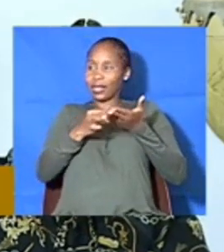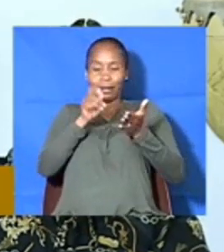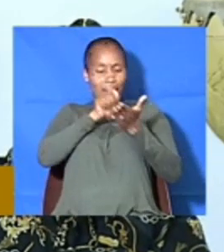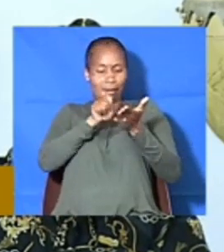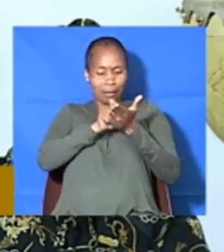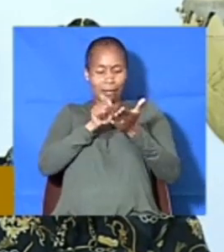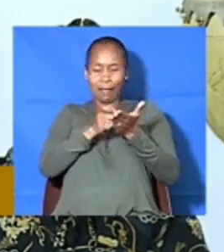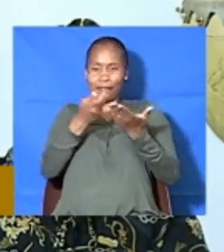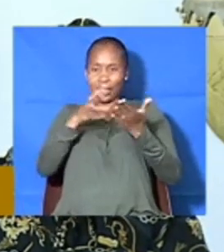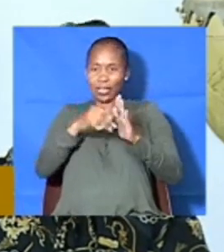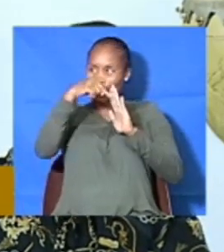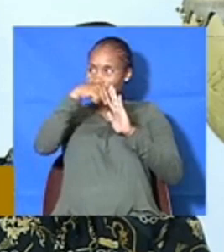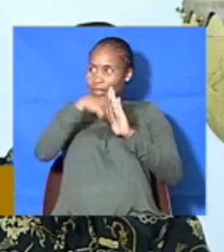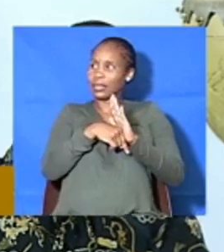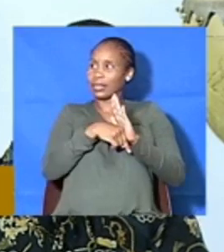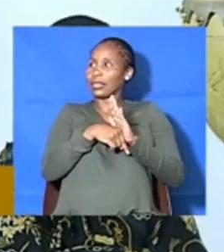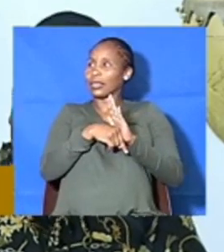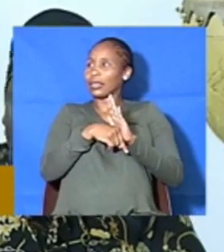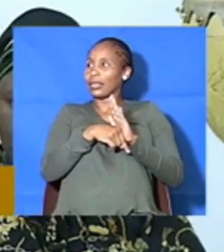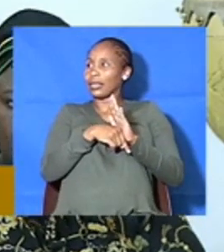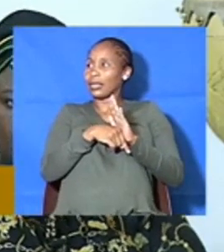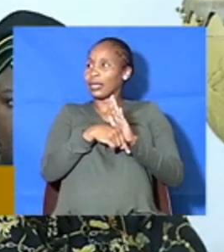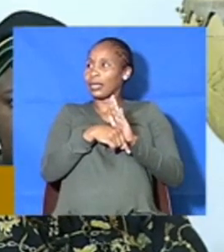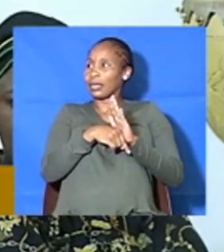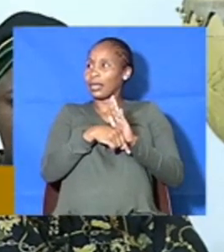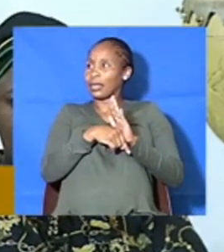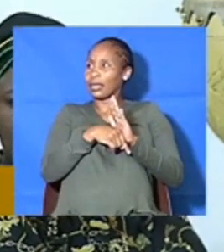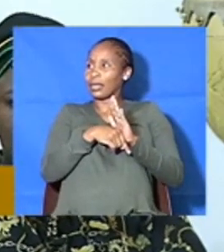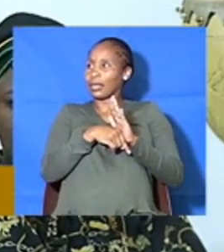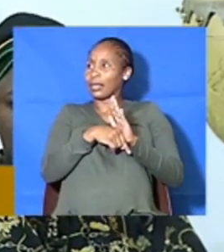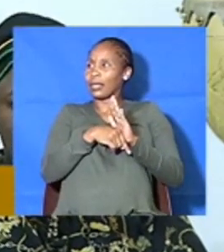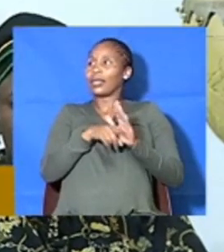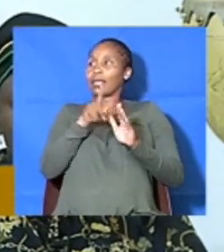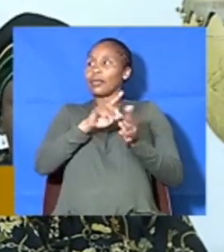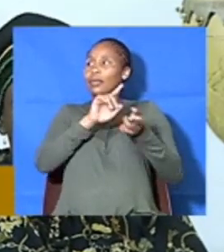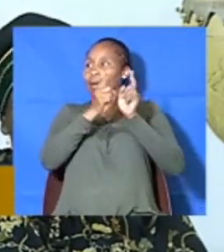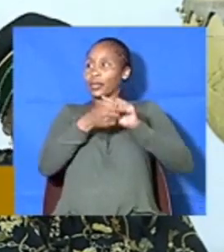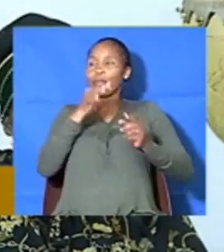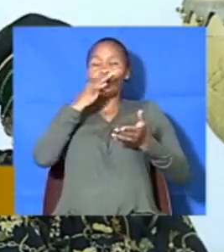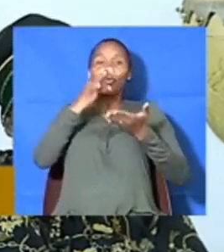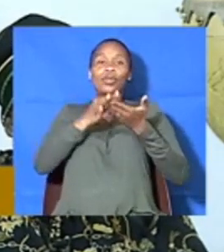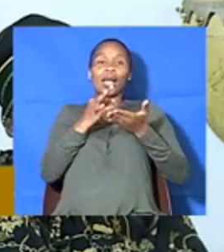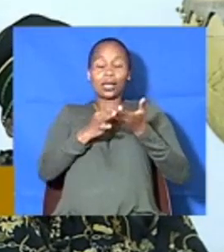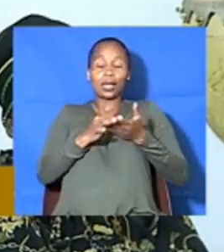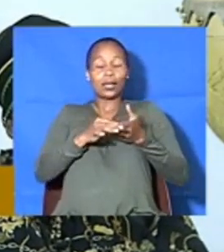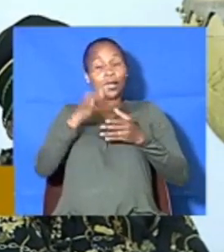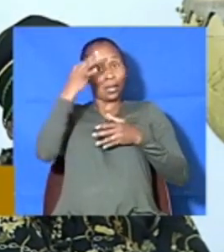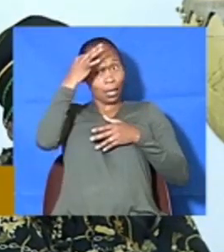know where our traditional healers fall under within this NHI. Thank you.